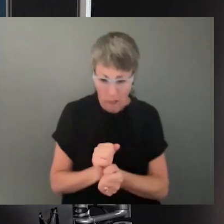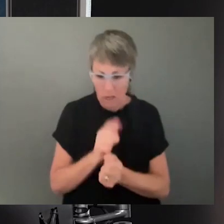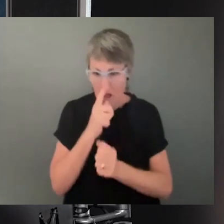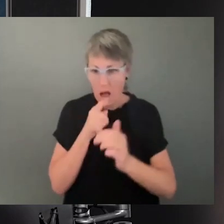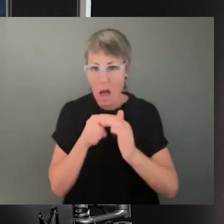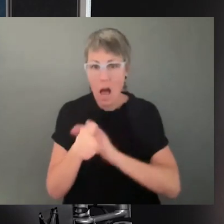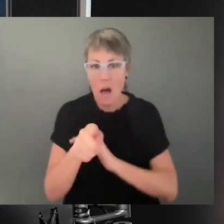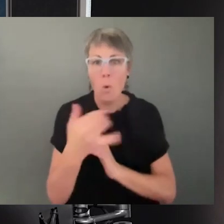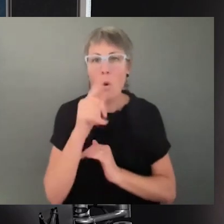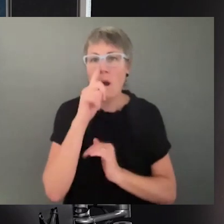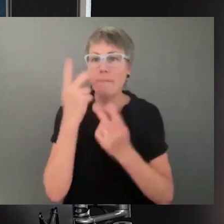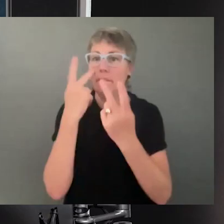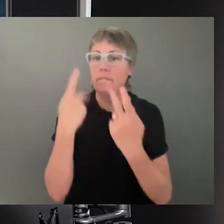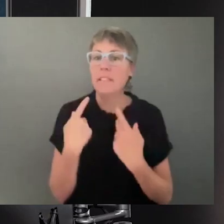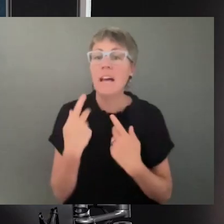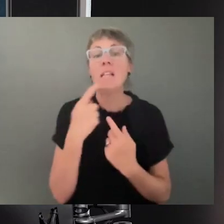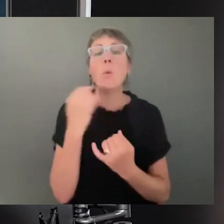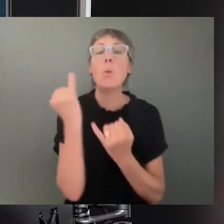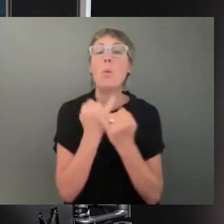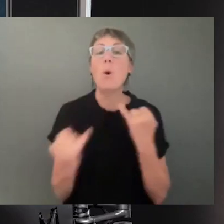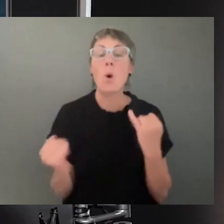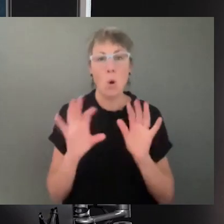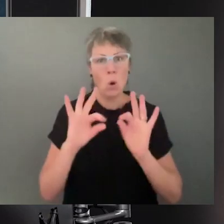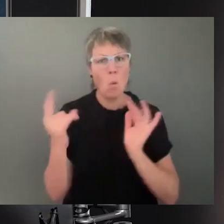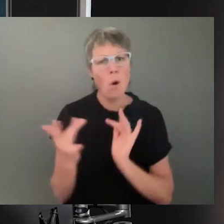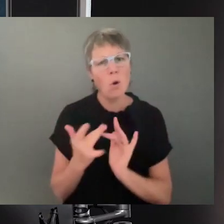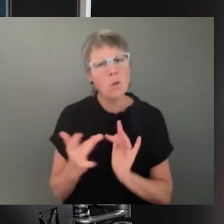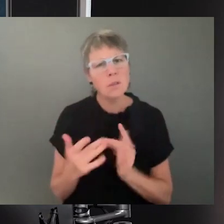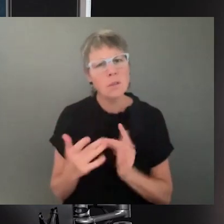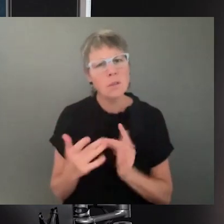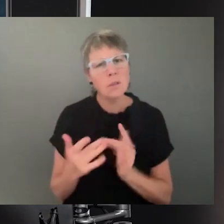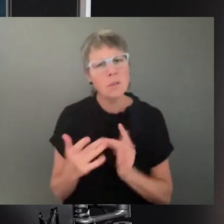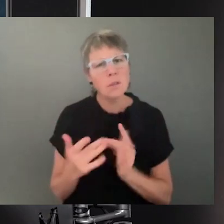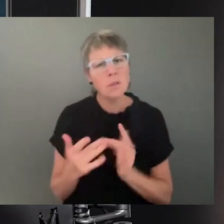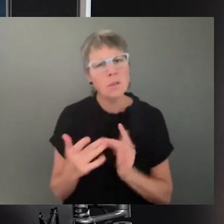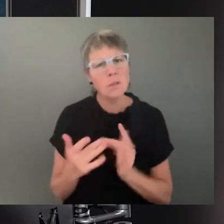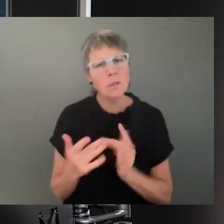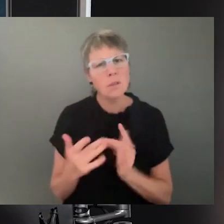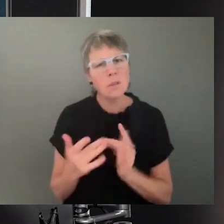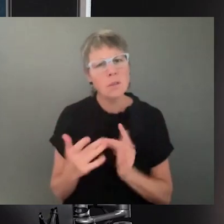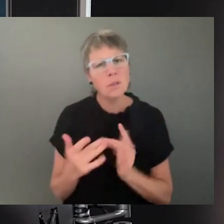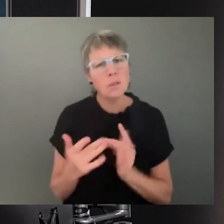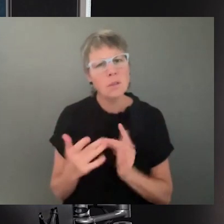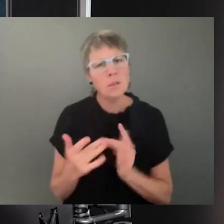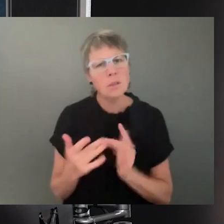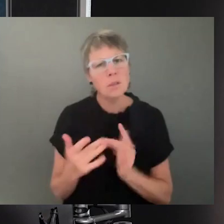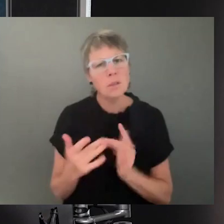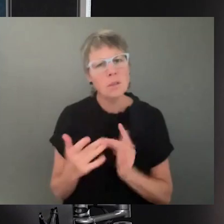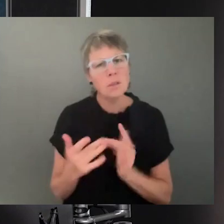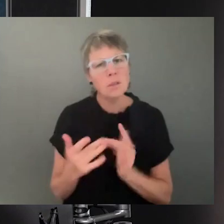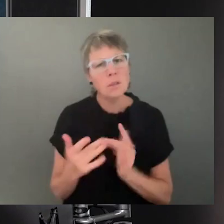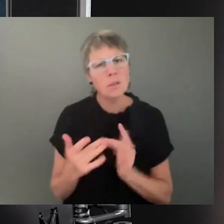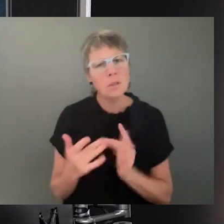disability when these disaster events happen and when they feel most left behind is when nobody has reached out and contacted